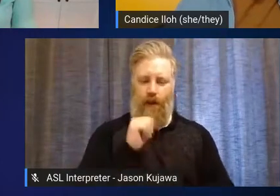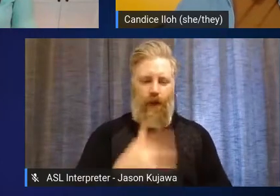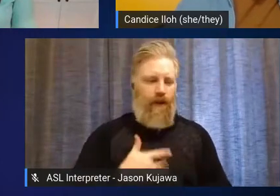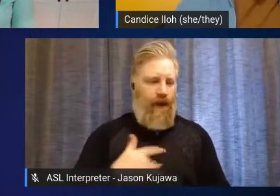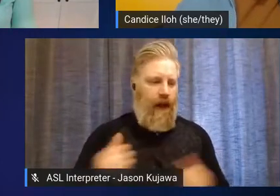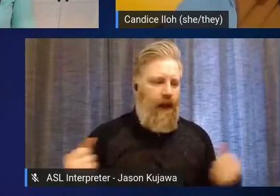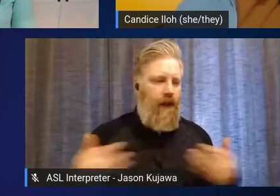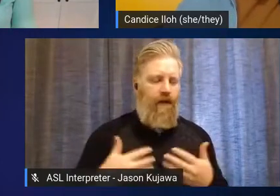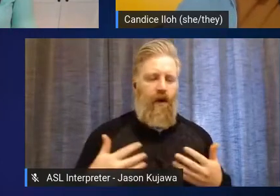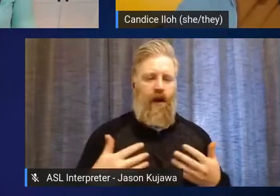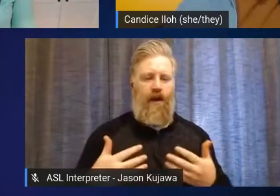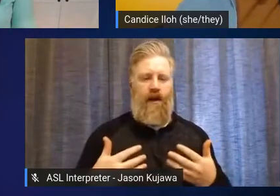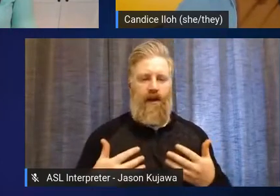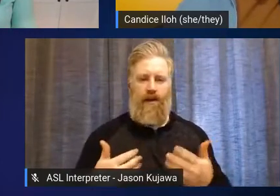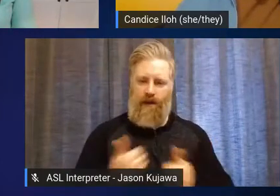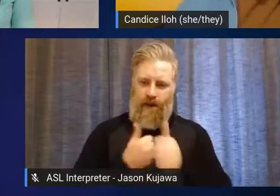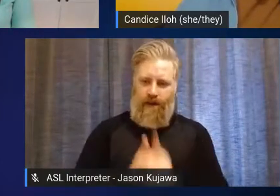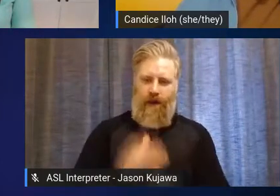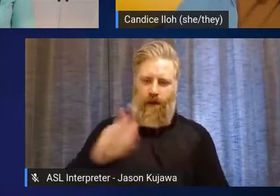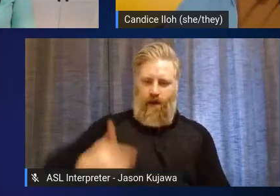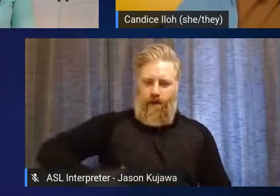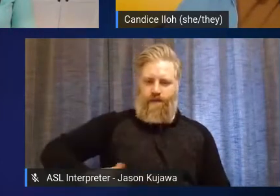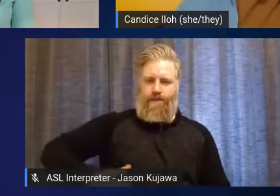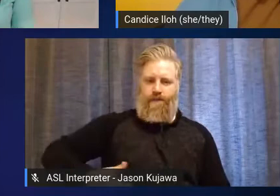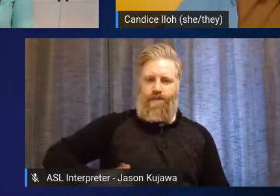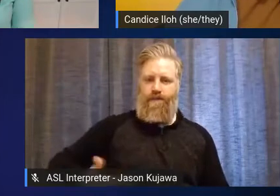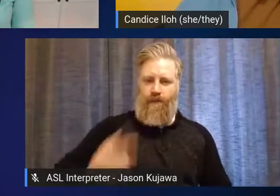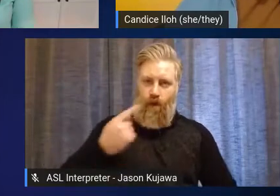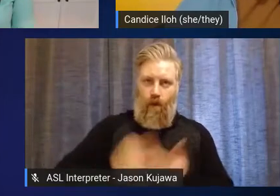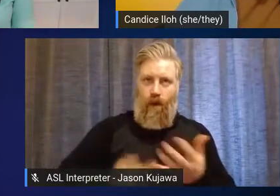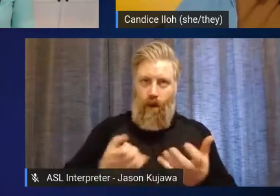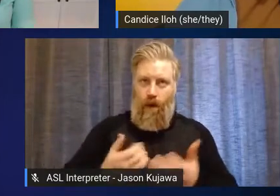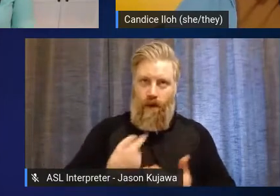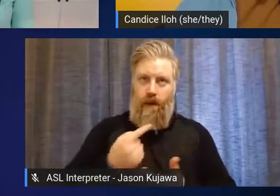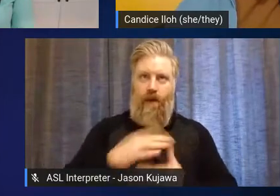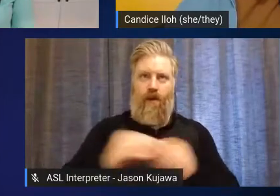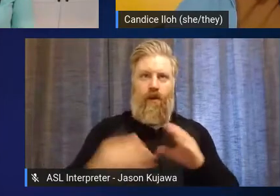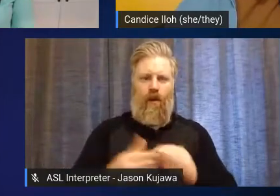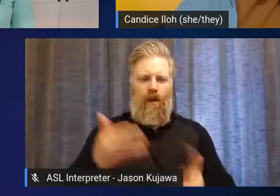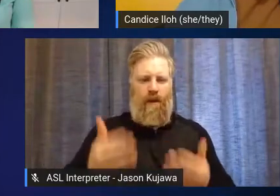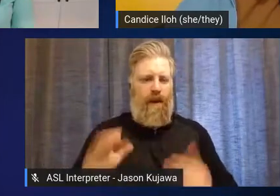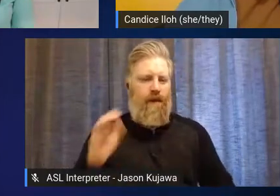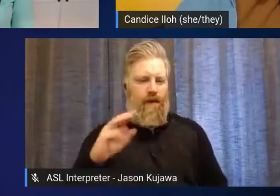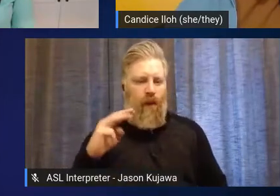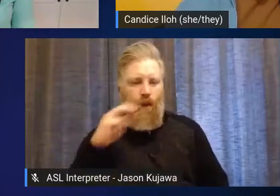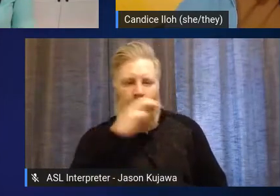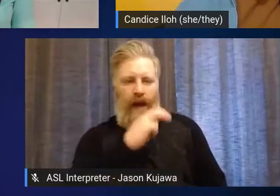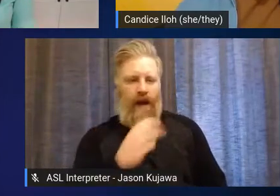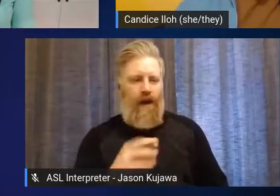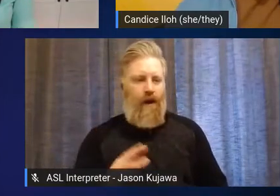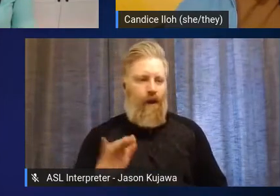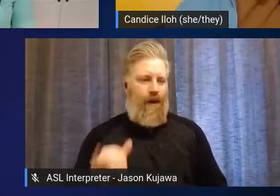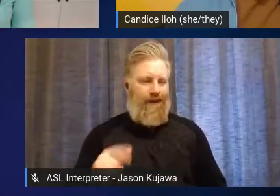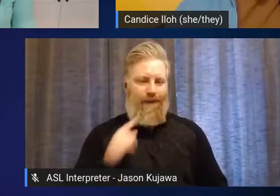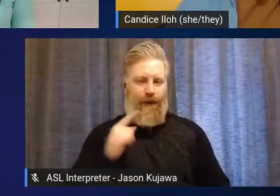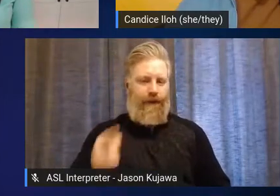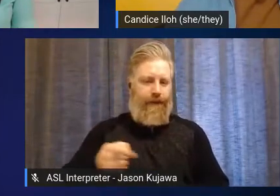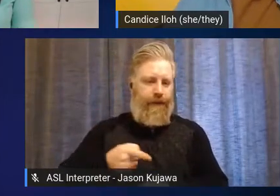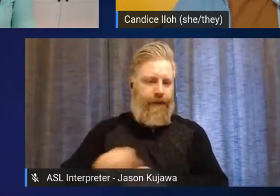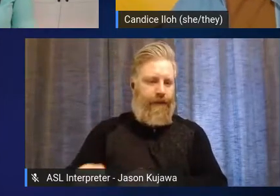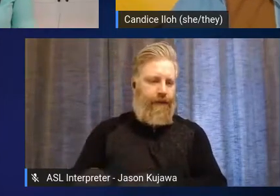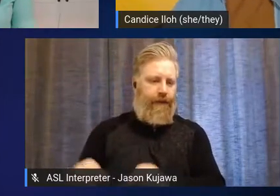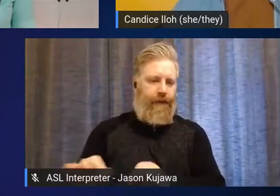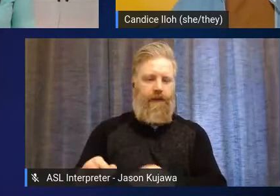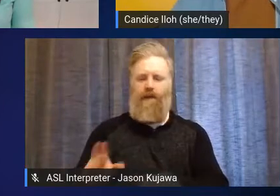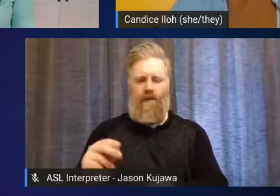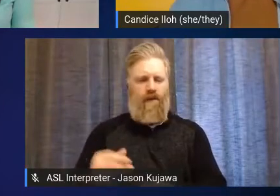follow whatever that impulse is that you want to tell a story about, no matter if it seems weird or niche, to not be afraid to follow your passions. Like, I wrote a book